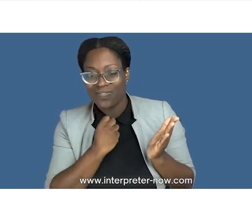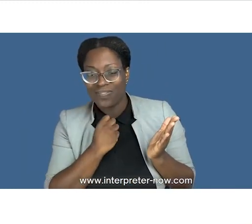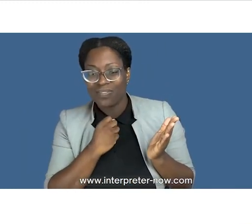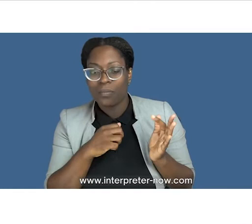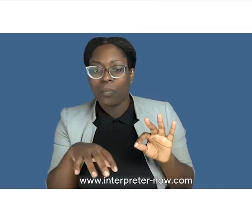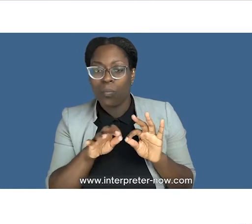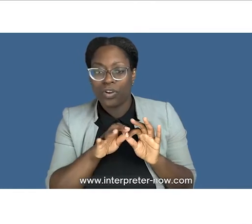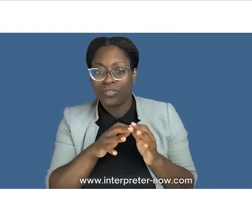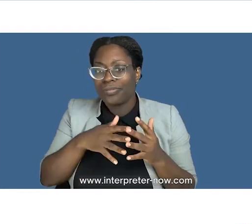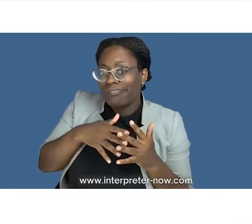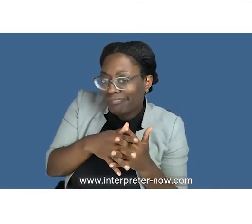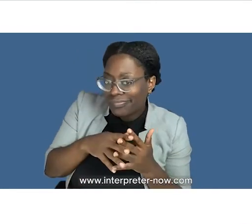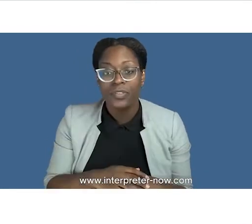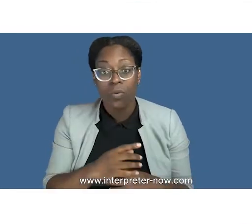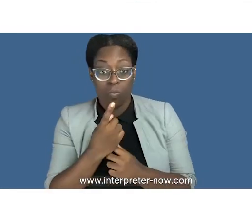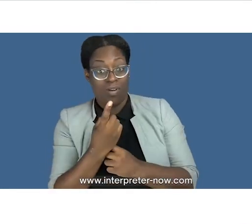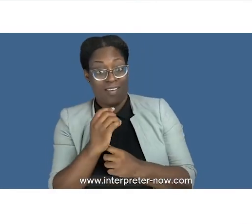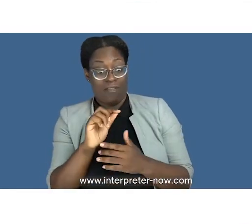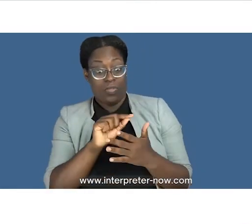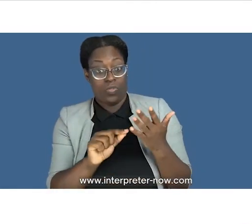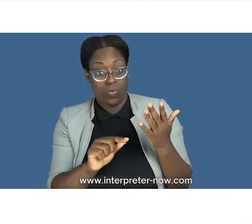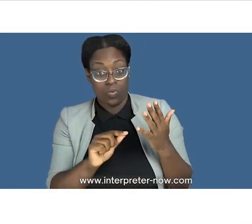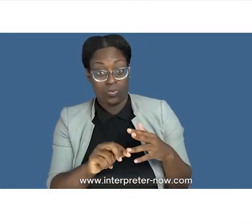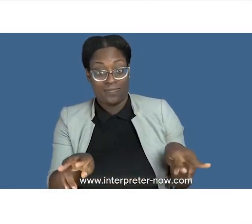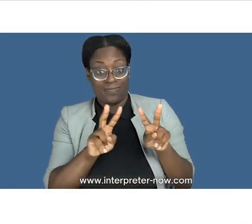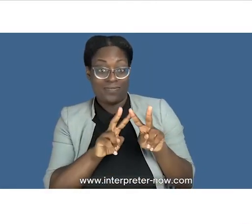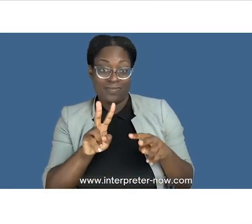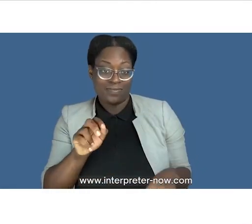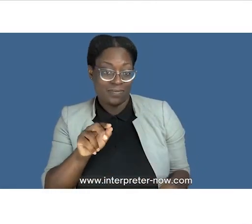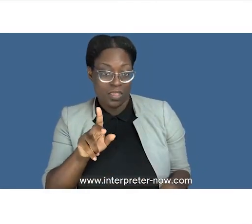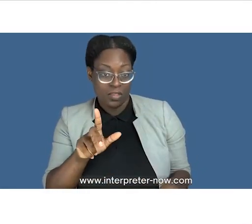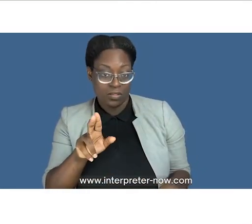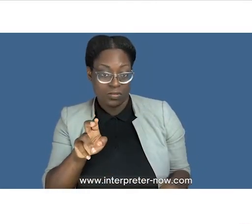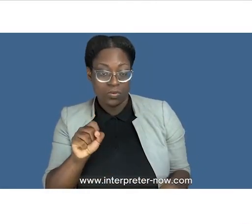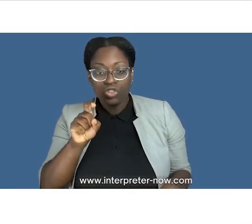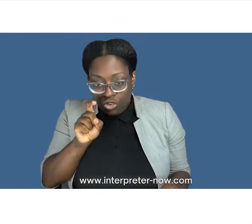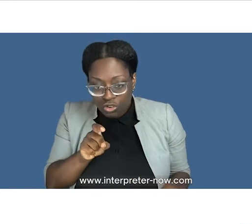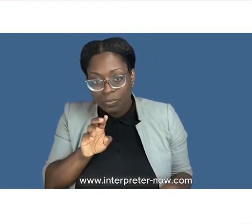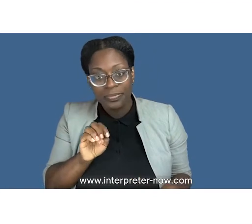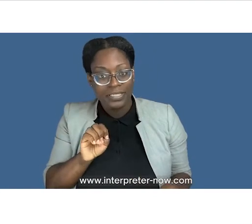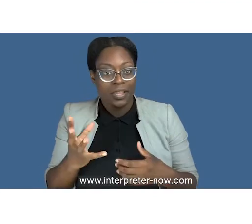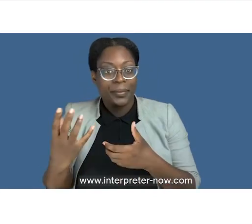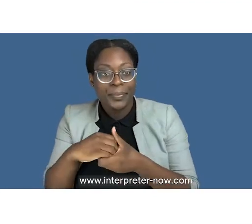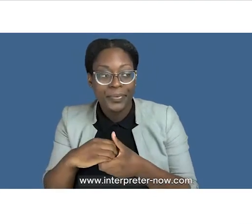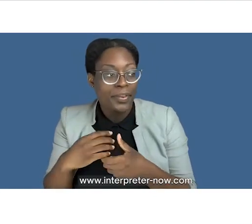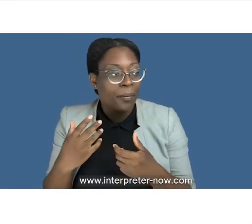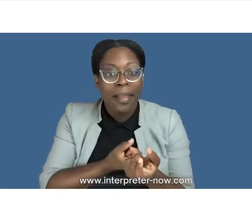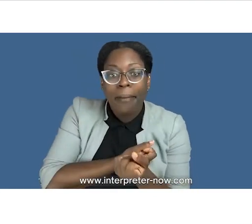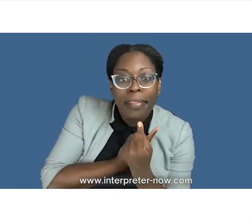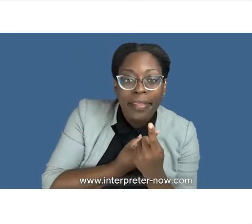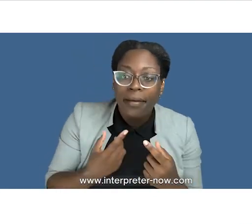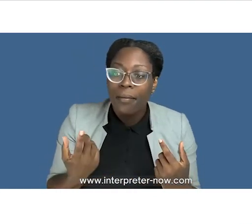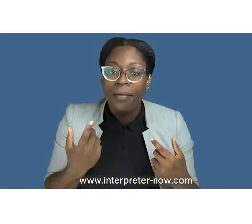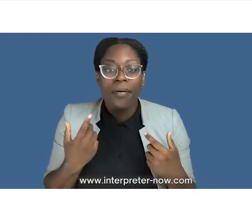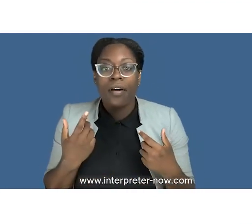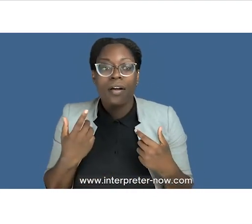create the culture and show what's important to the company. So one of those values should be inclusion in some way.